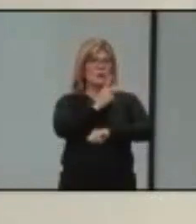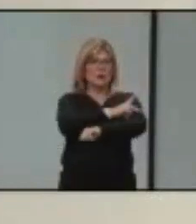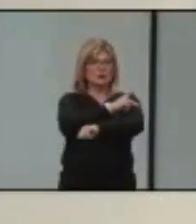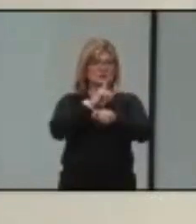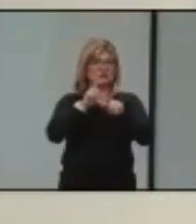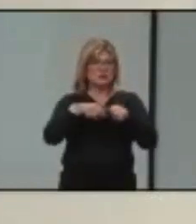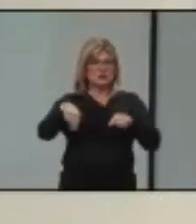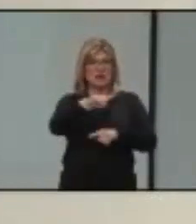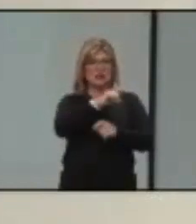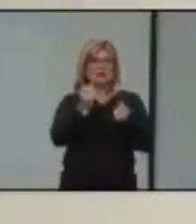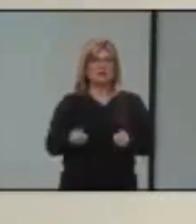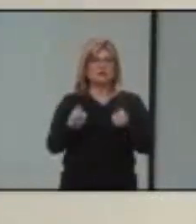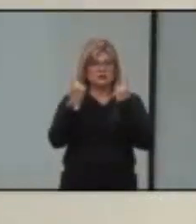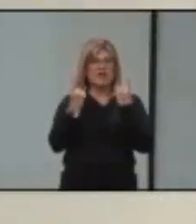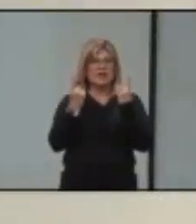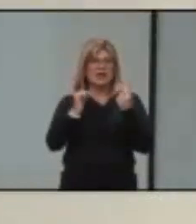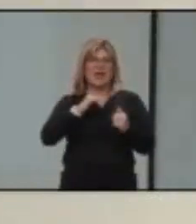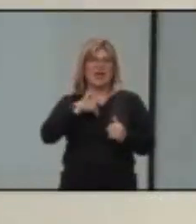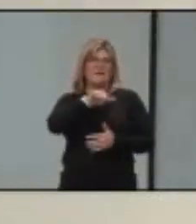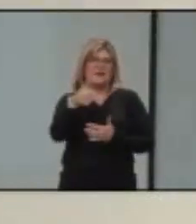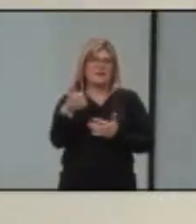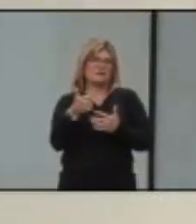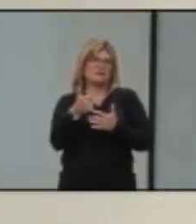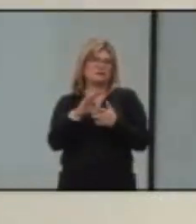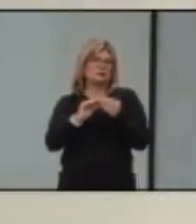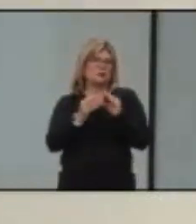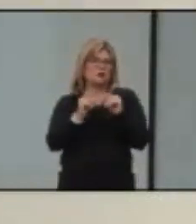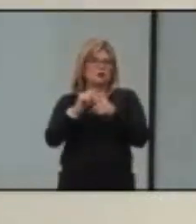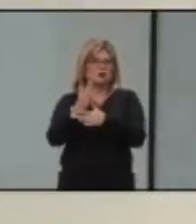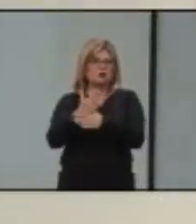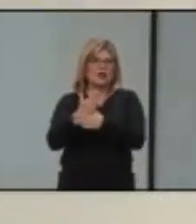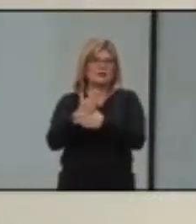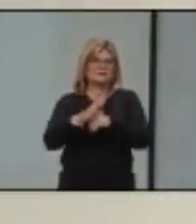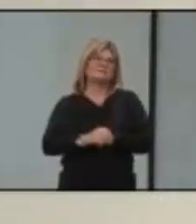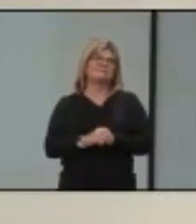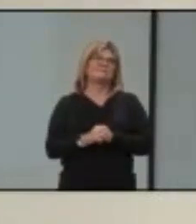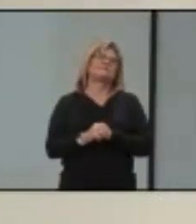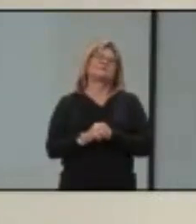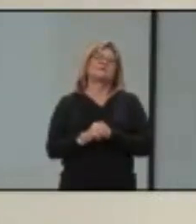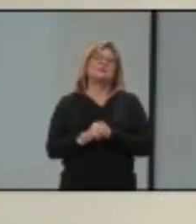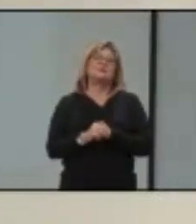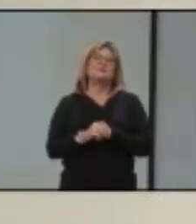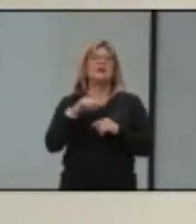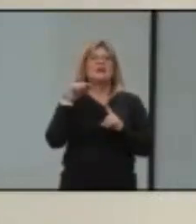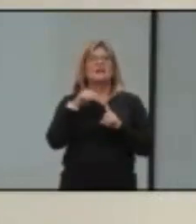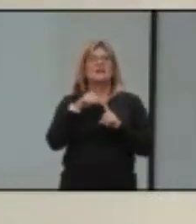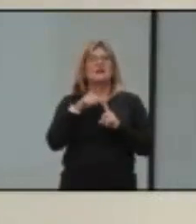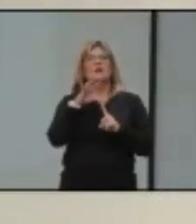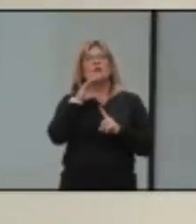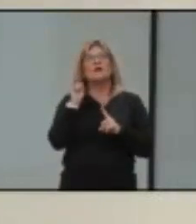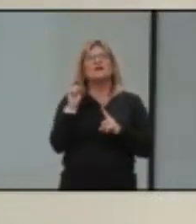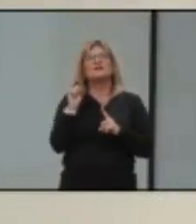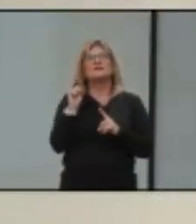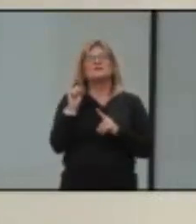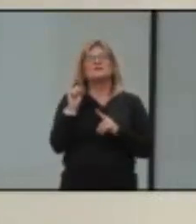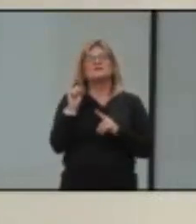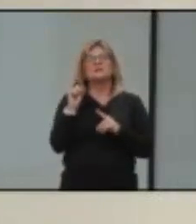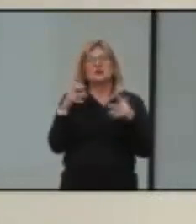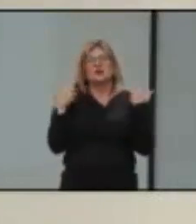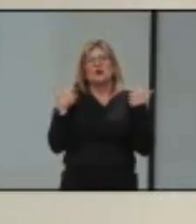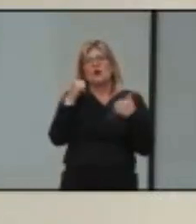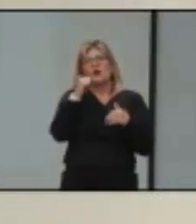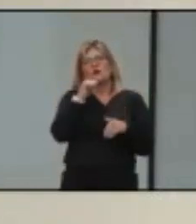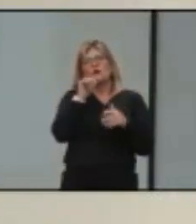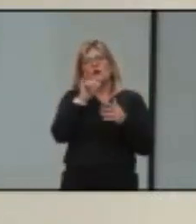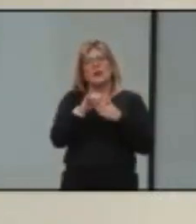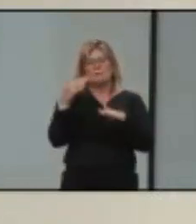understand? I have another story, and then we'll move on to bias. There was a young girl who